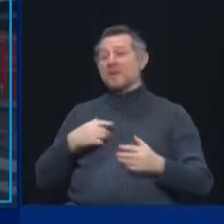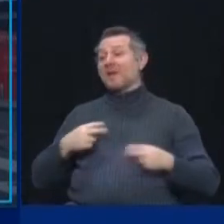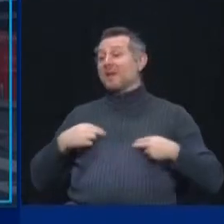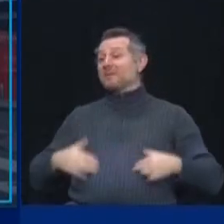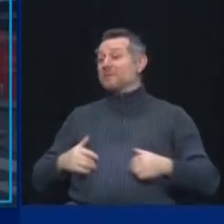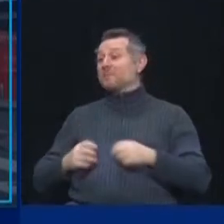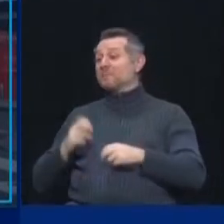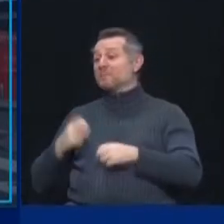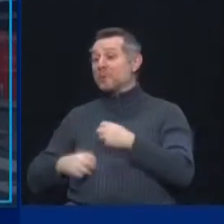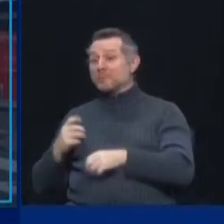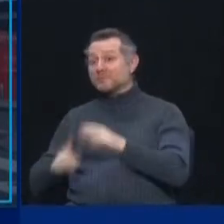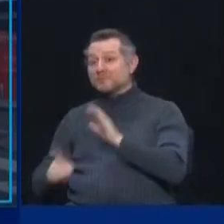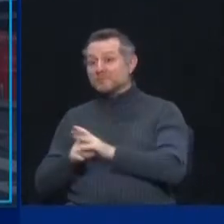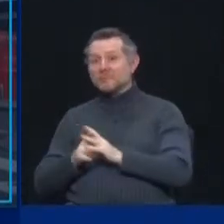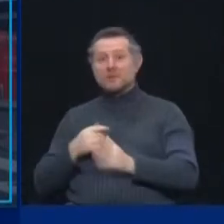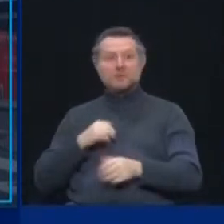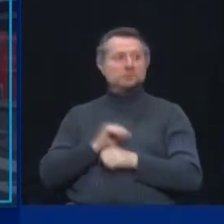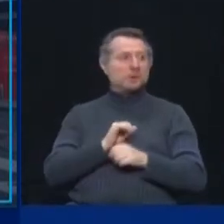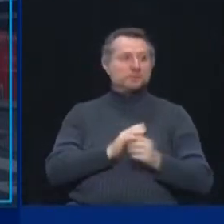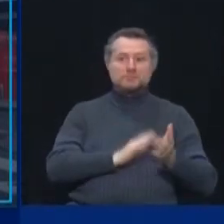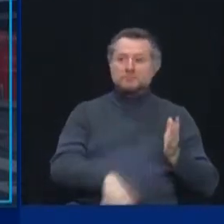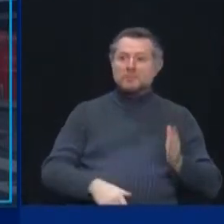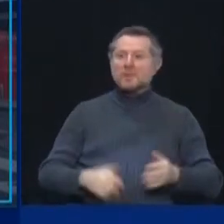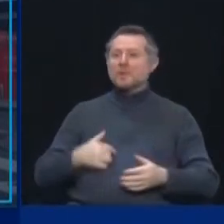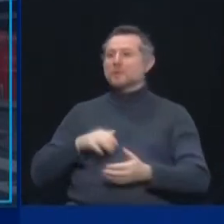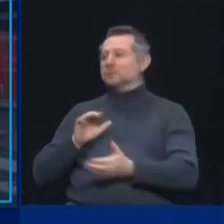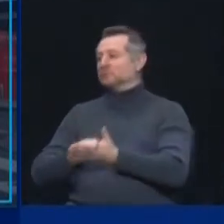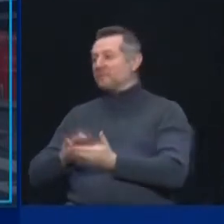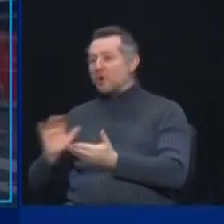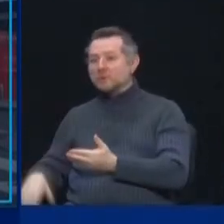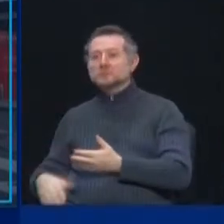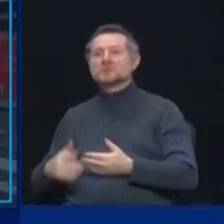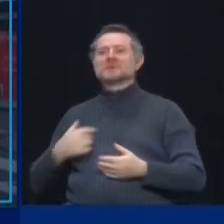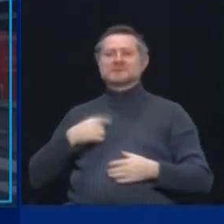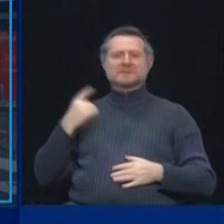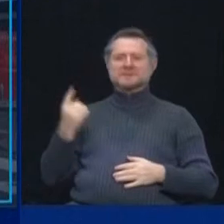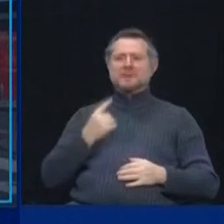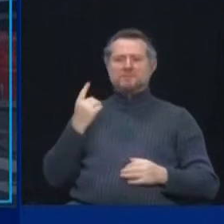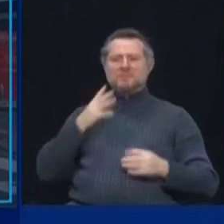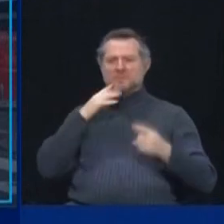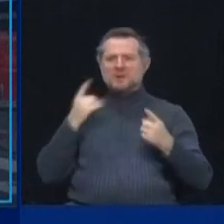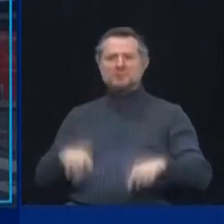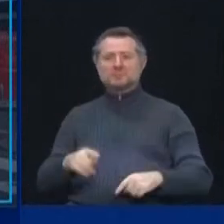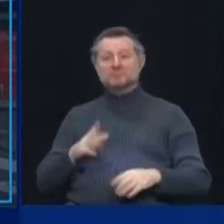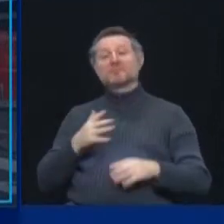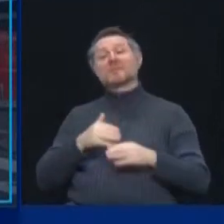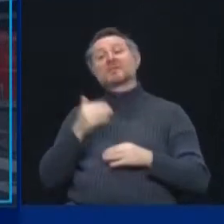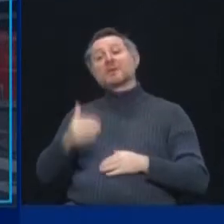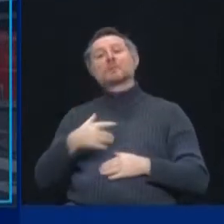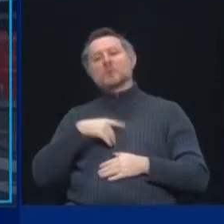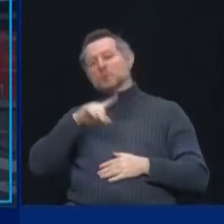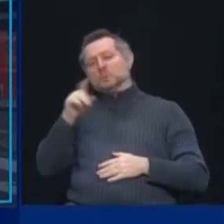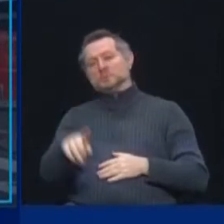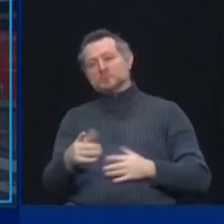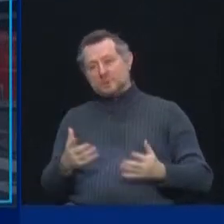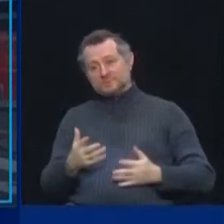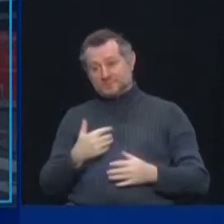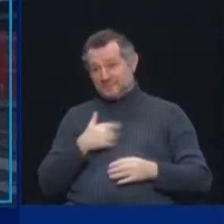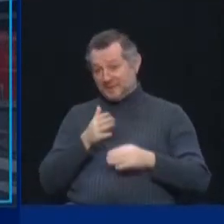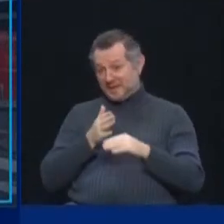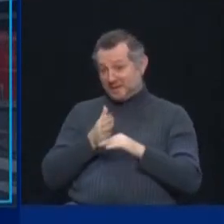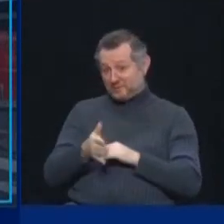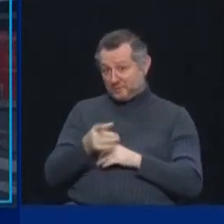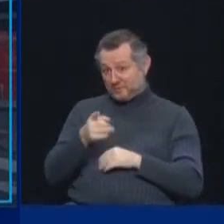your job, divorce, something is going to happen. And then the question becomes, when you get knocked on your rear